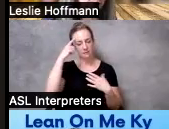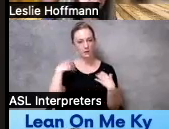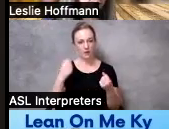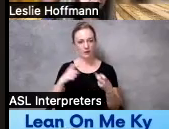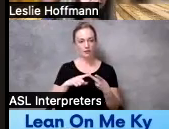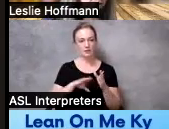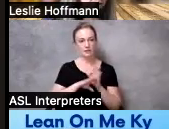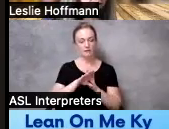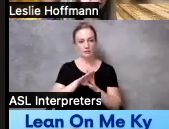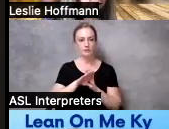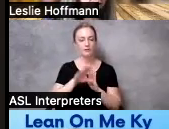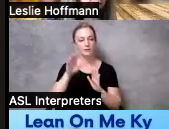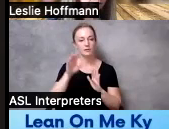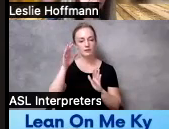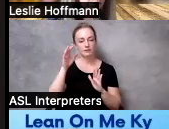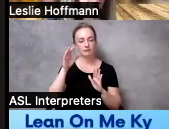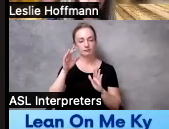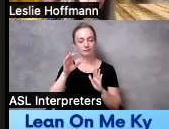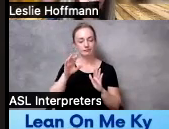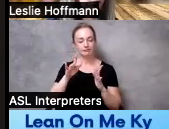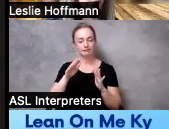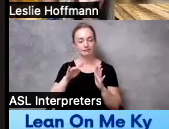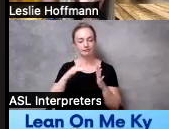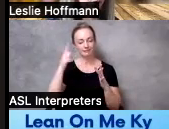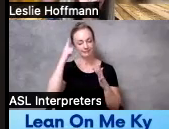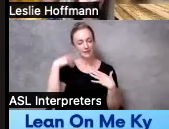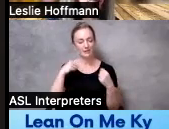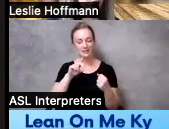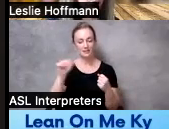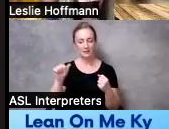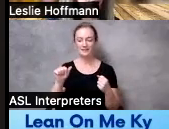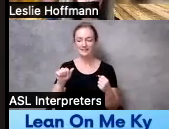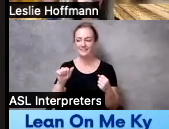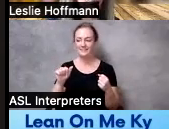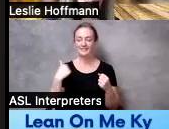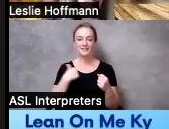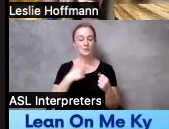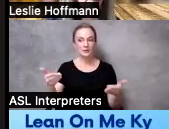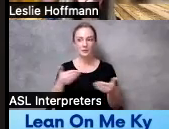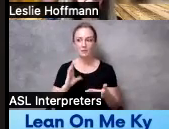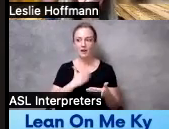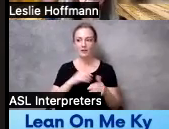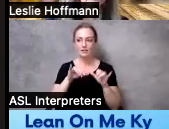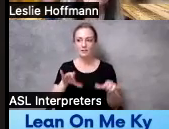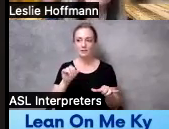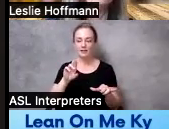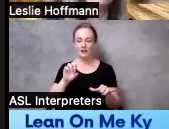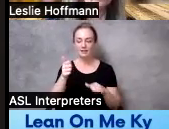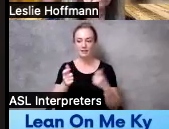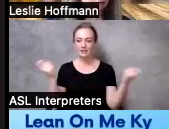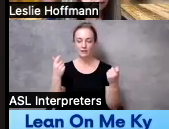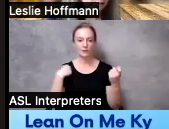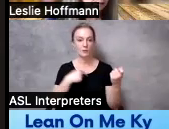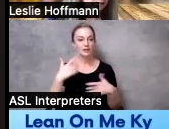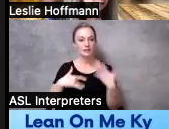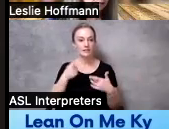Health America, Kentucky, I just want to welcome you to this year's System of Care Academy. It's our 10th anniversary, and we're super excited that